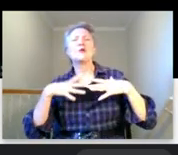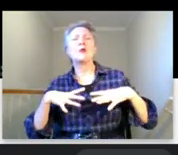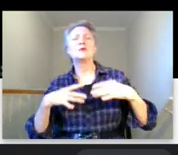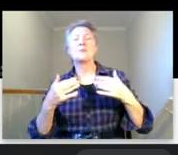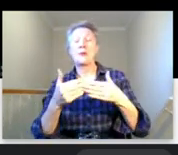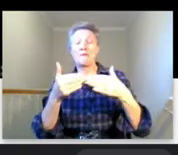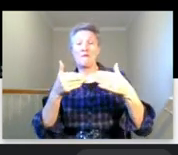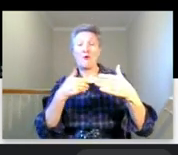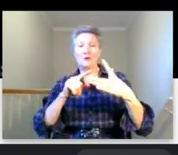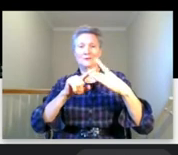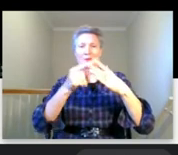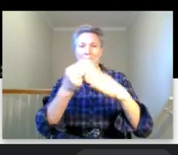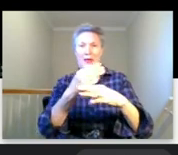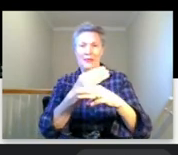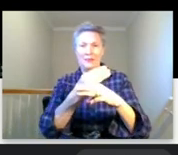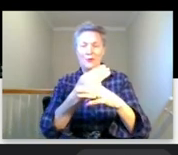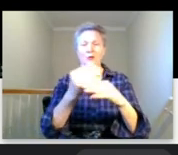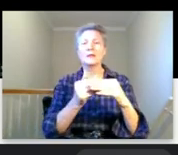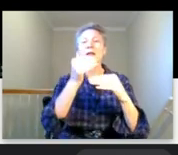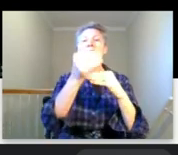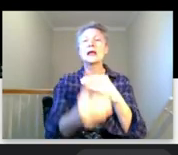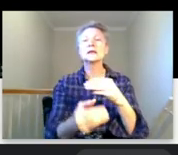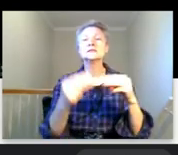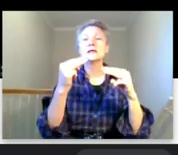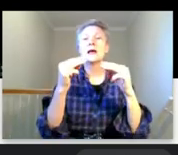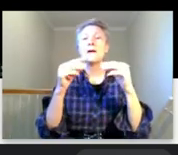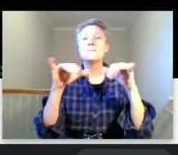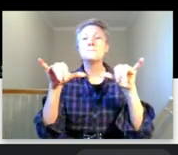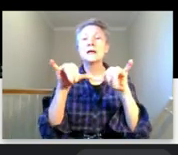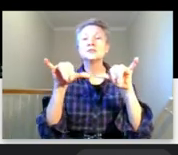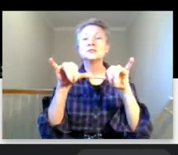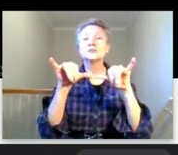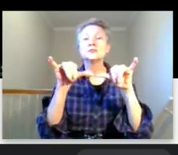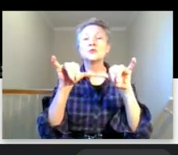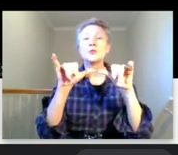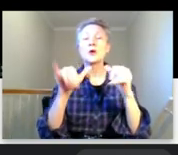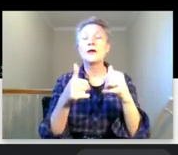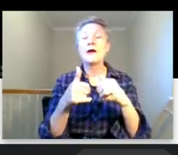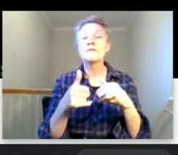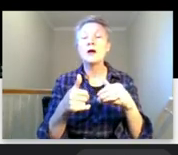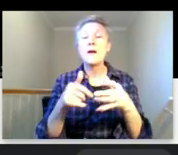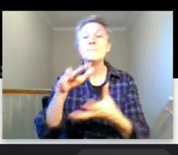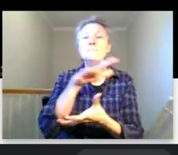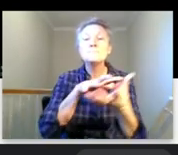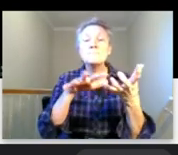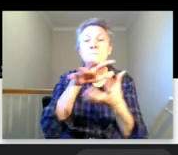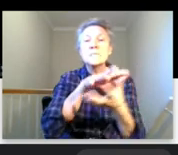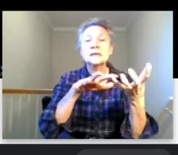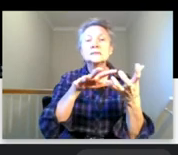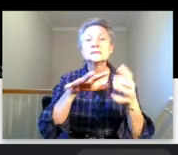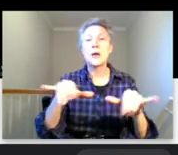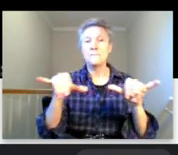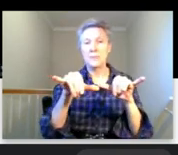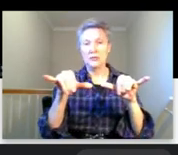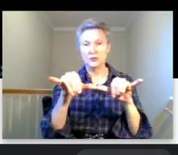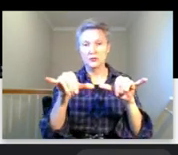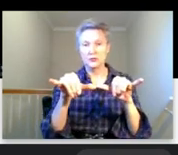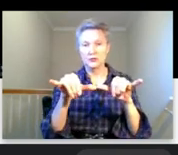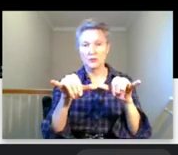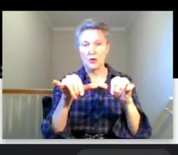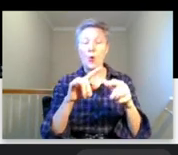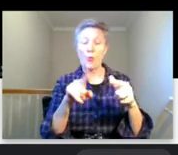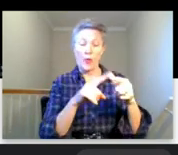All right, so today we're jumping into mixed measures. Mixed measures is when we have problems that we're working with where there is more than